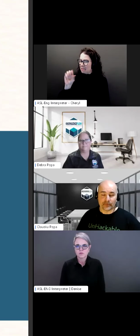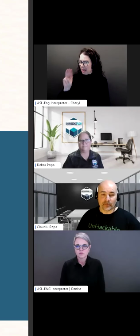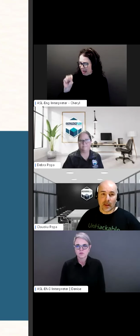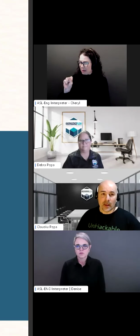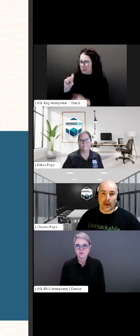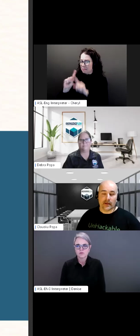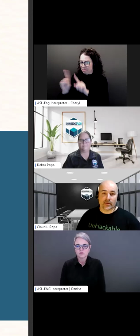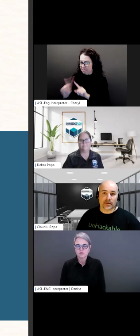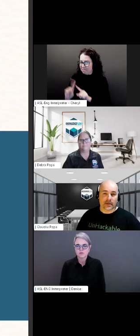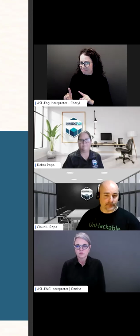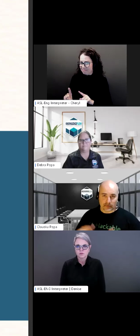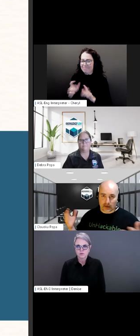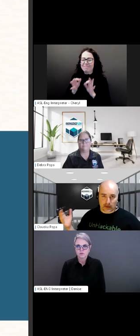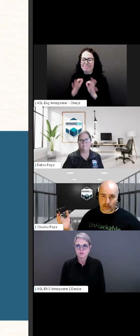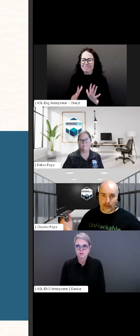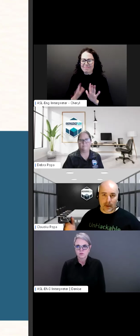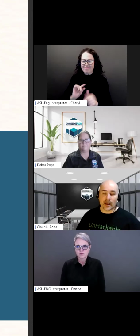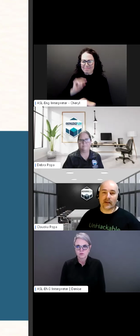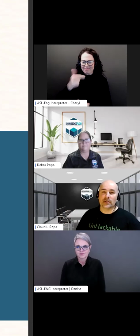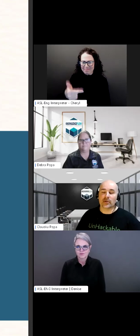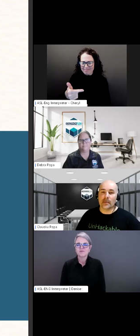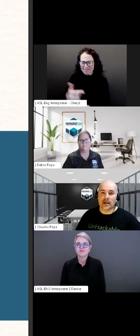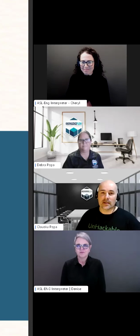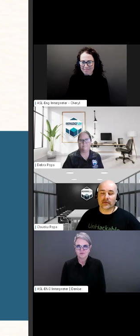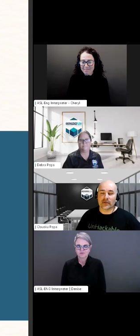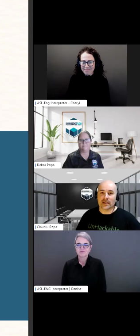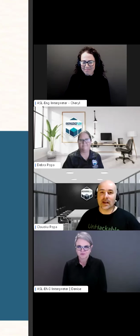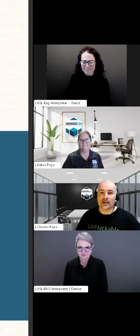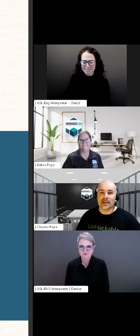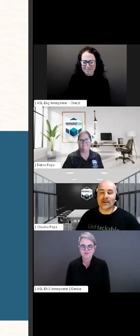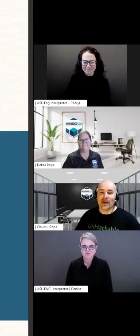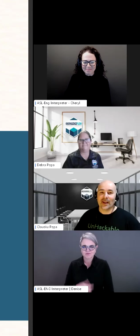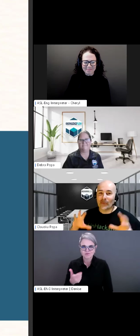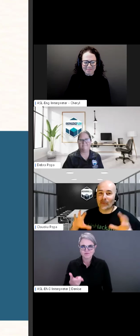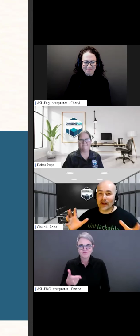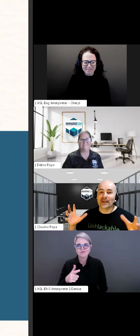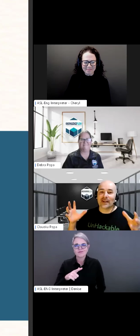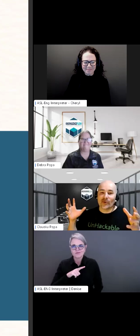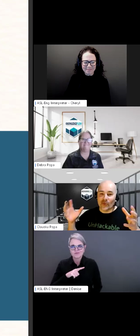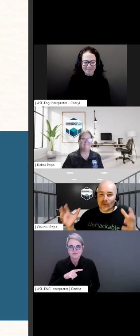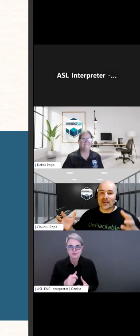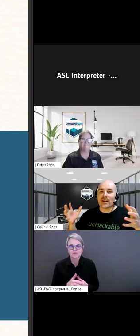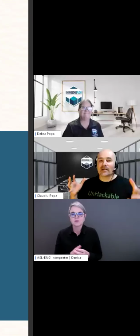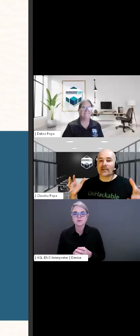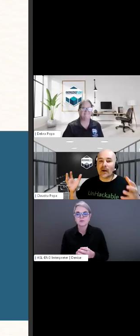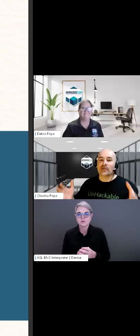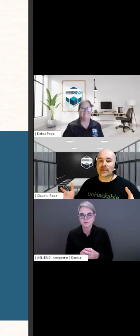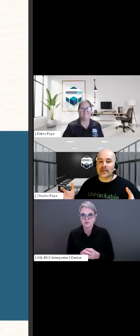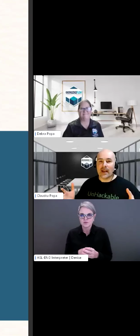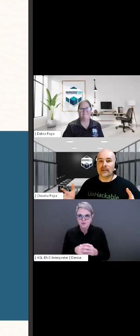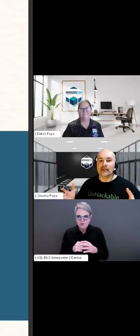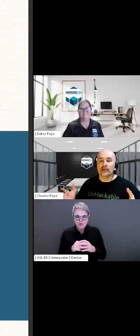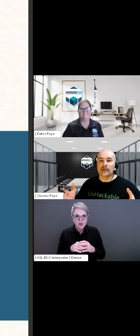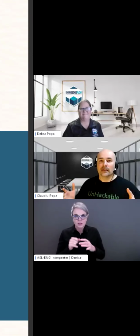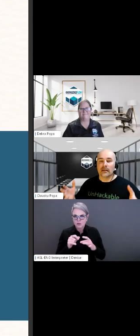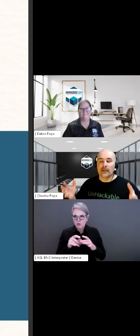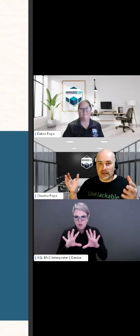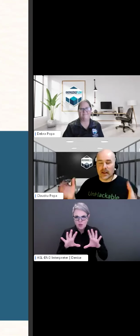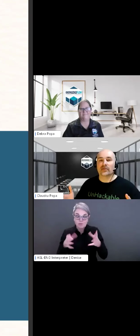cybercrime. And of course, this may have been traumatizing for the entire team, but we got to